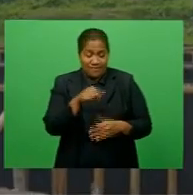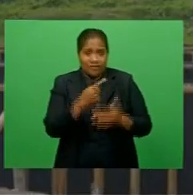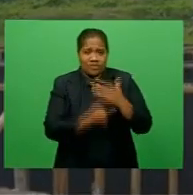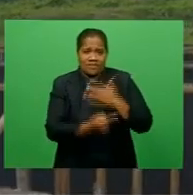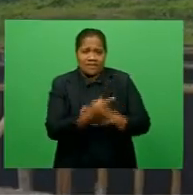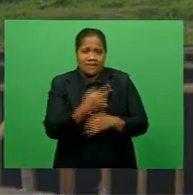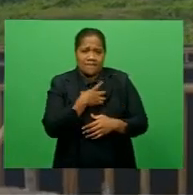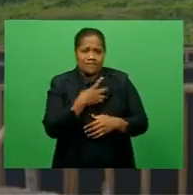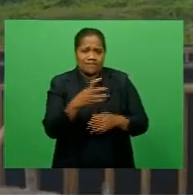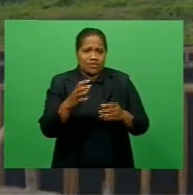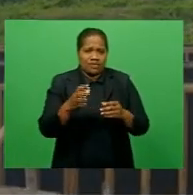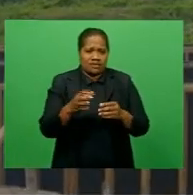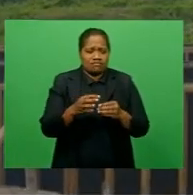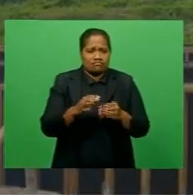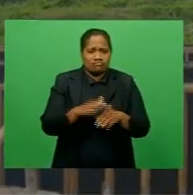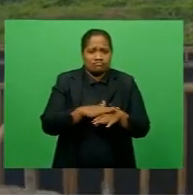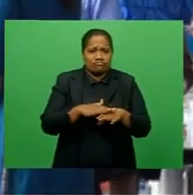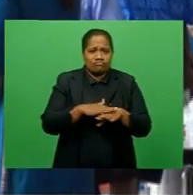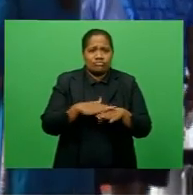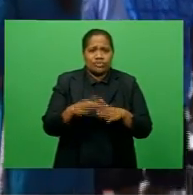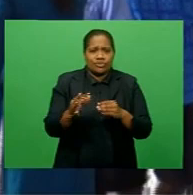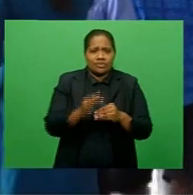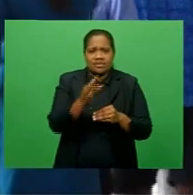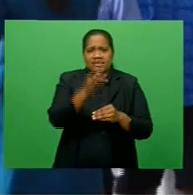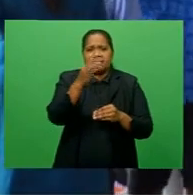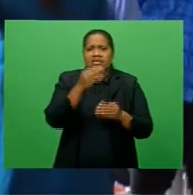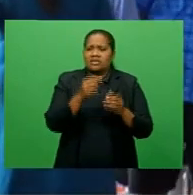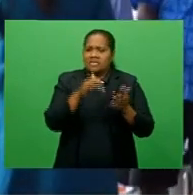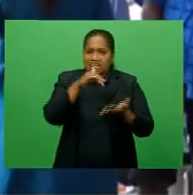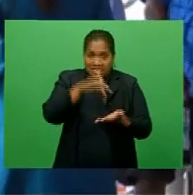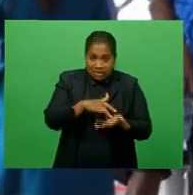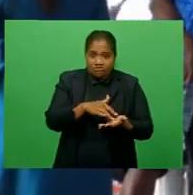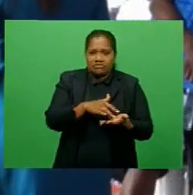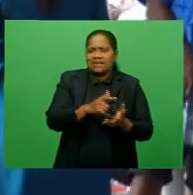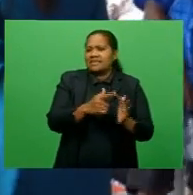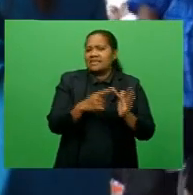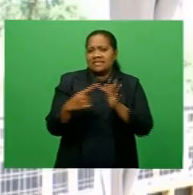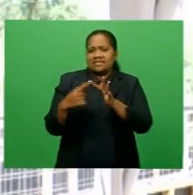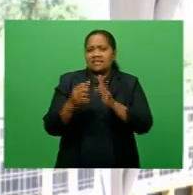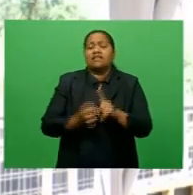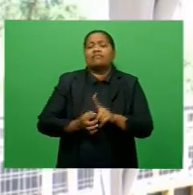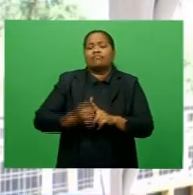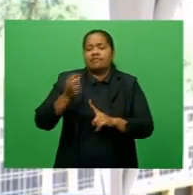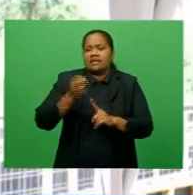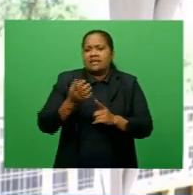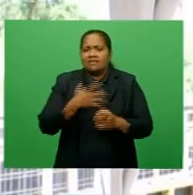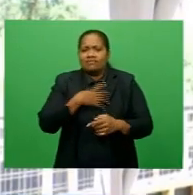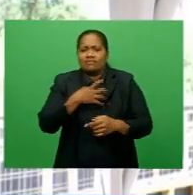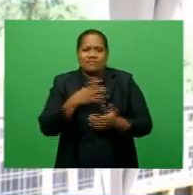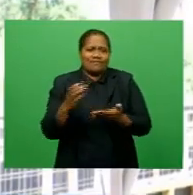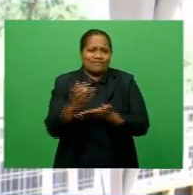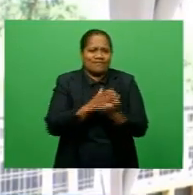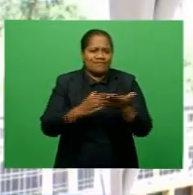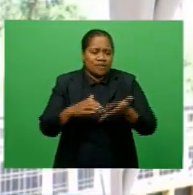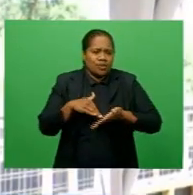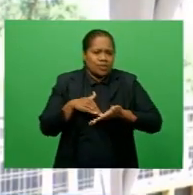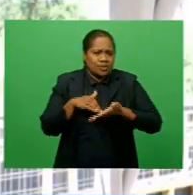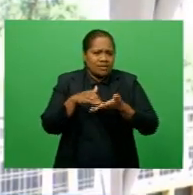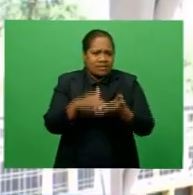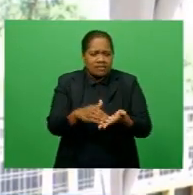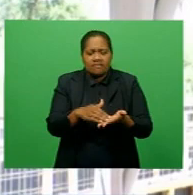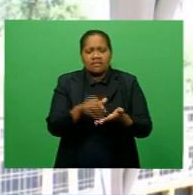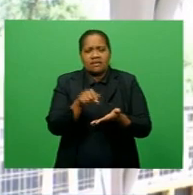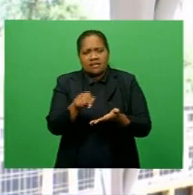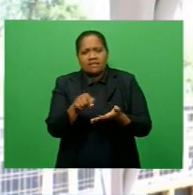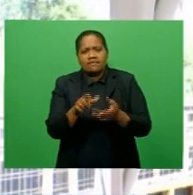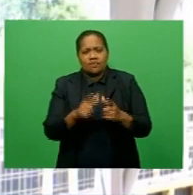Blue Gas's footprint in the central and the eastern regions and improve customer reach. It will help the logistics a lot